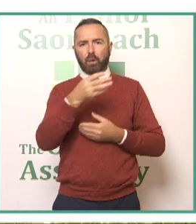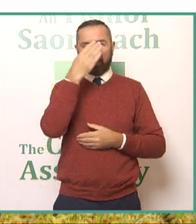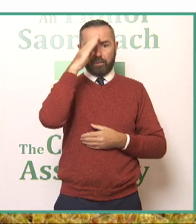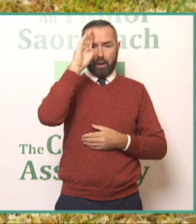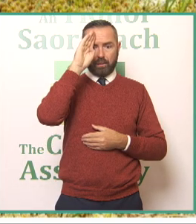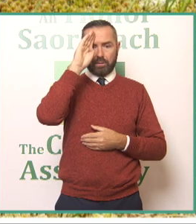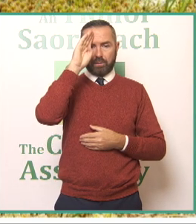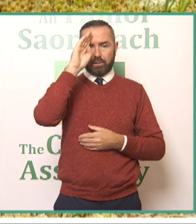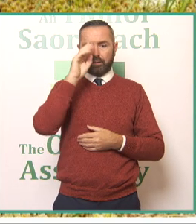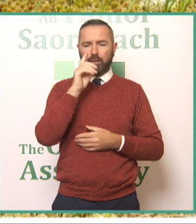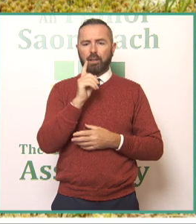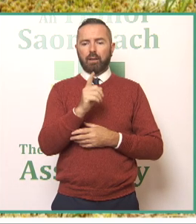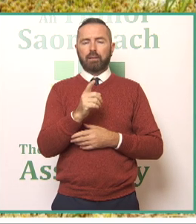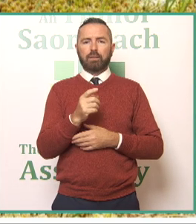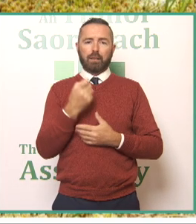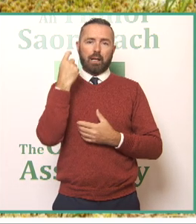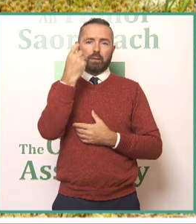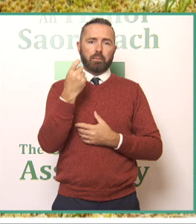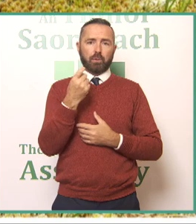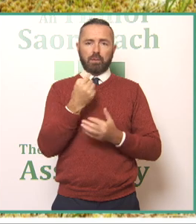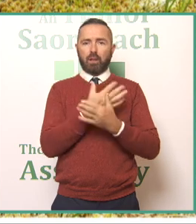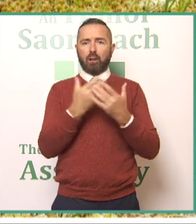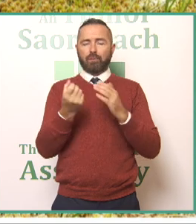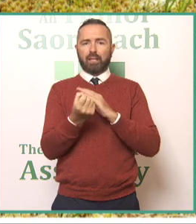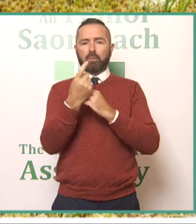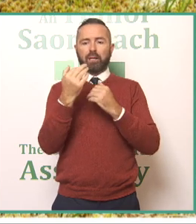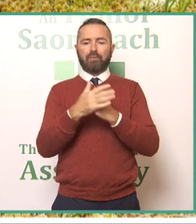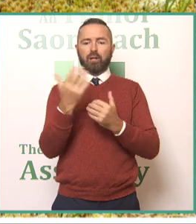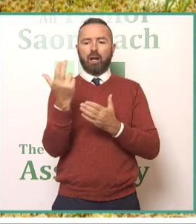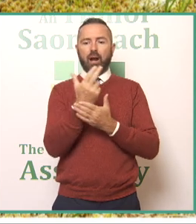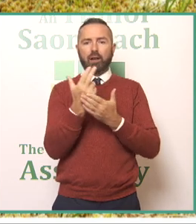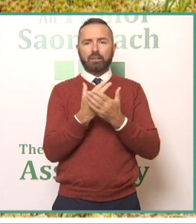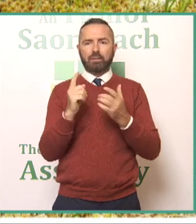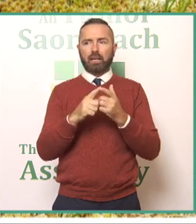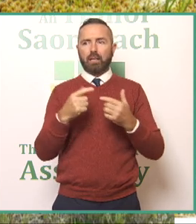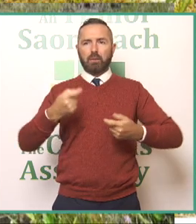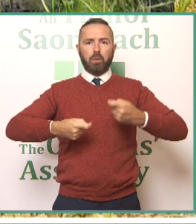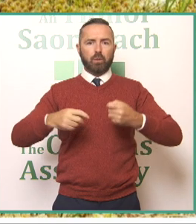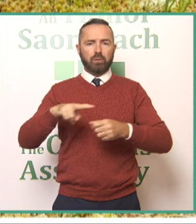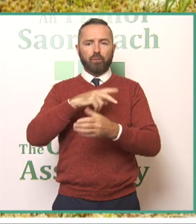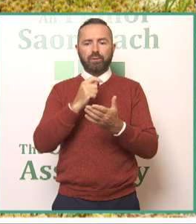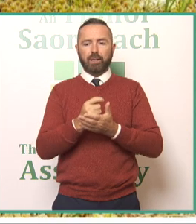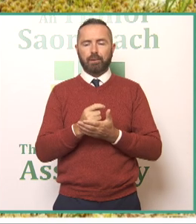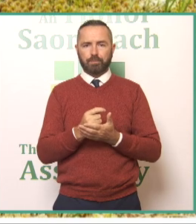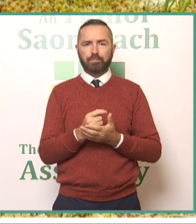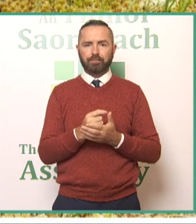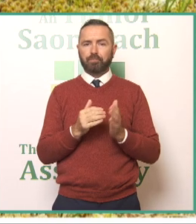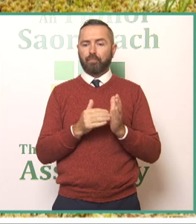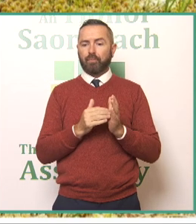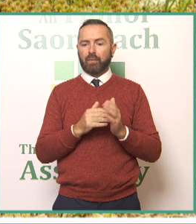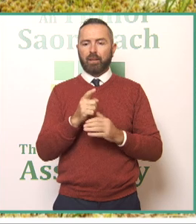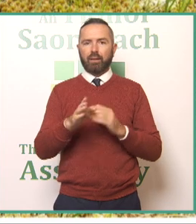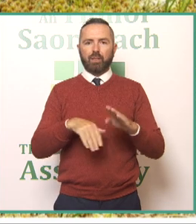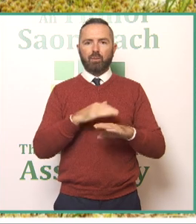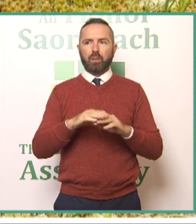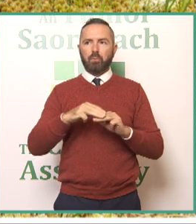suppose these have been a source of much inspiration for artists and poets over time. And indeed, this is where I